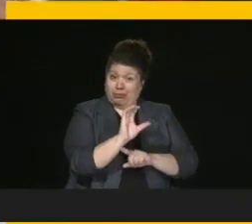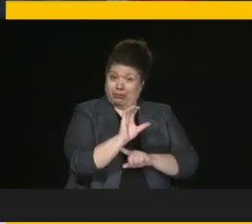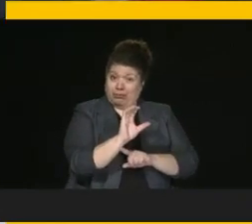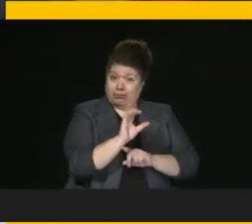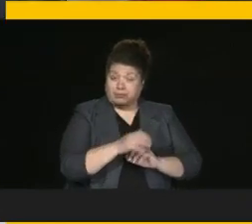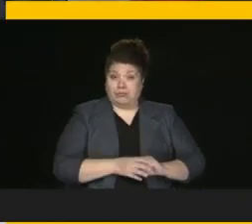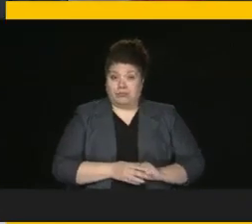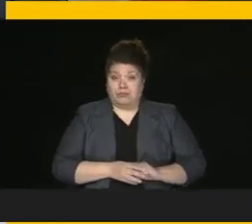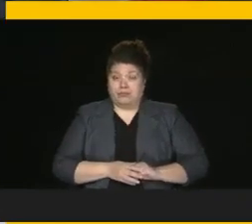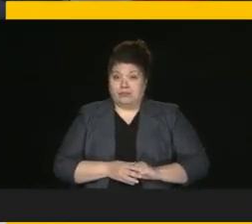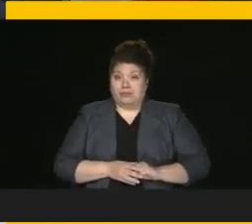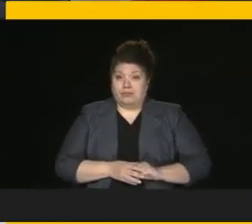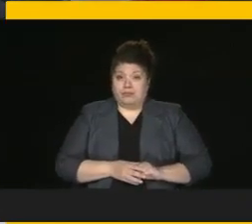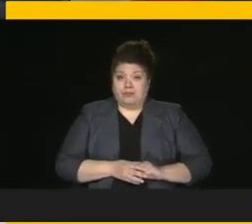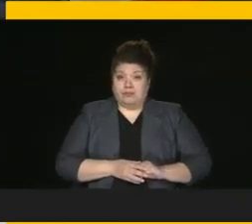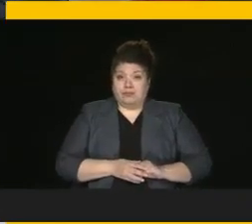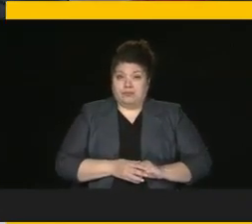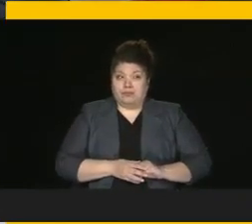Dr. New, reply.